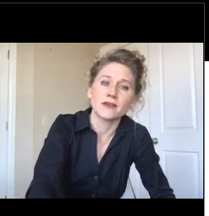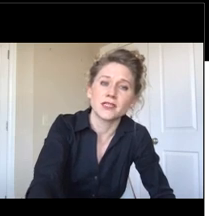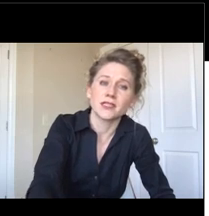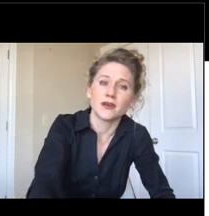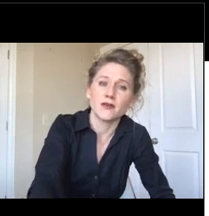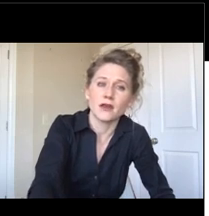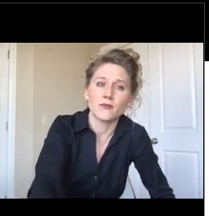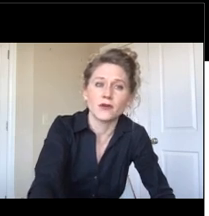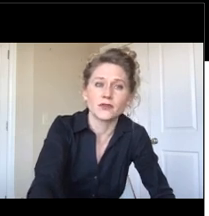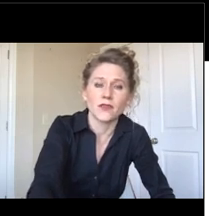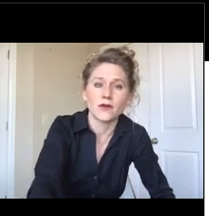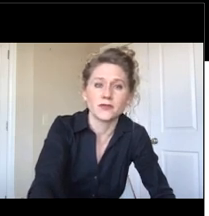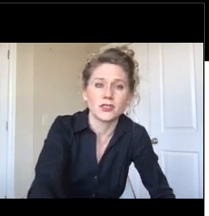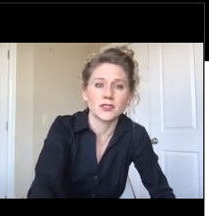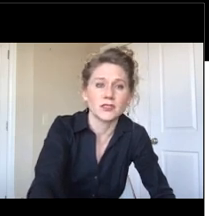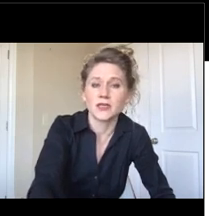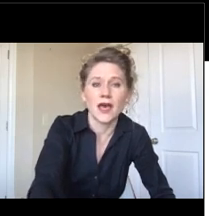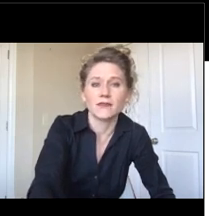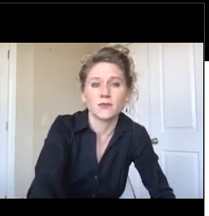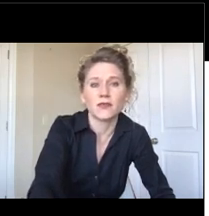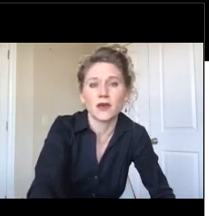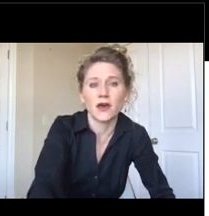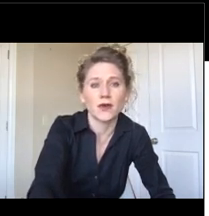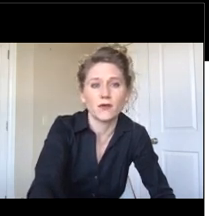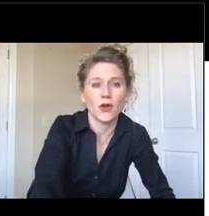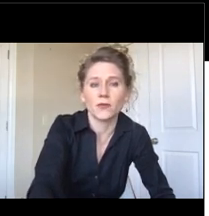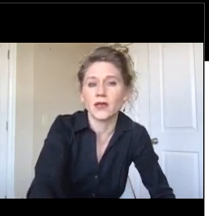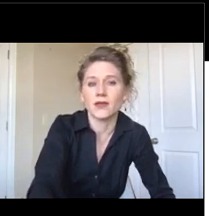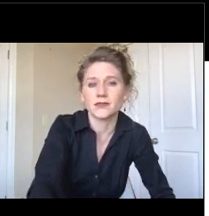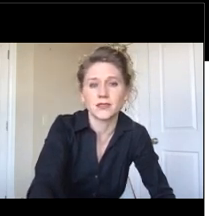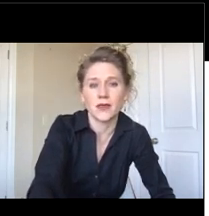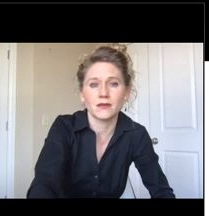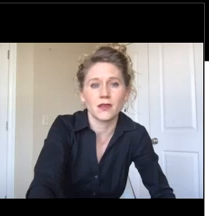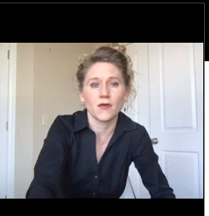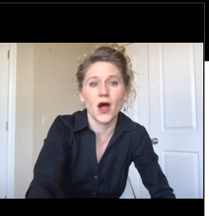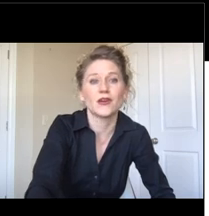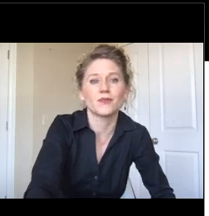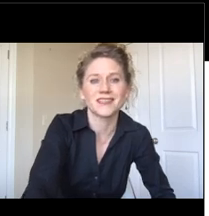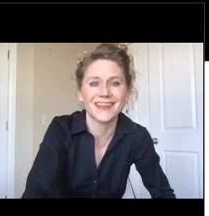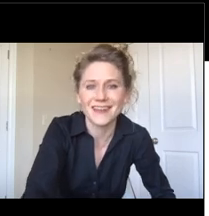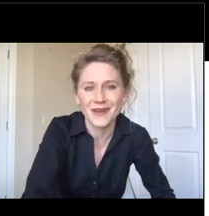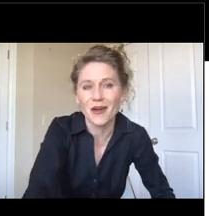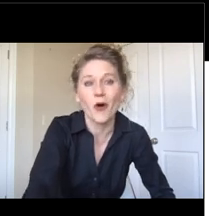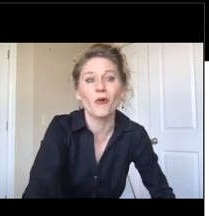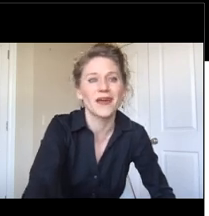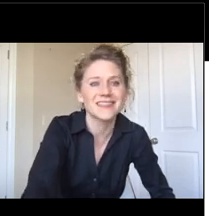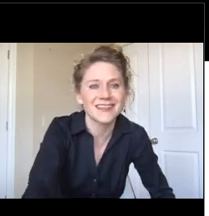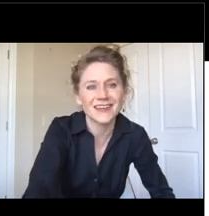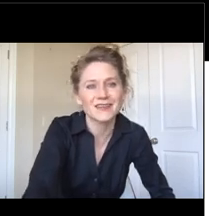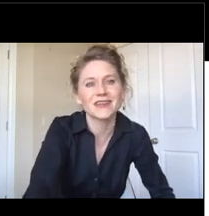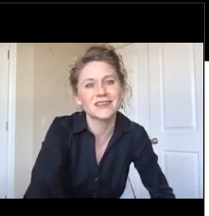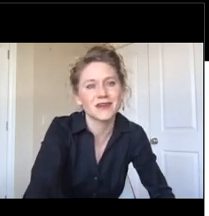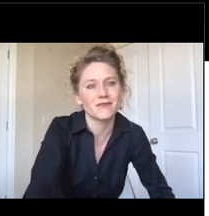little bit about deteriorated roads when those just have to make the cut, right? Nobody gets to spend, you know, 100% of their money always on the good ones. So when